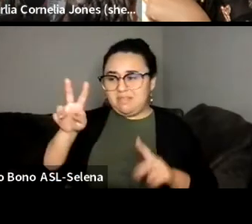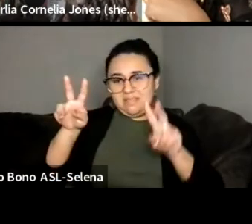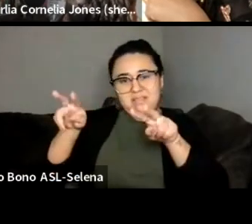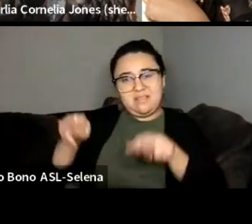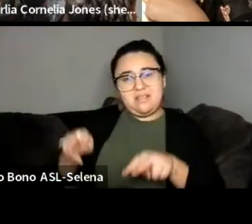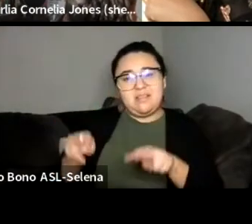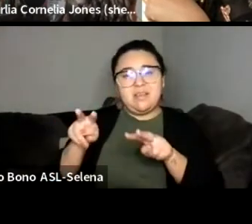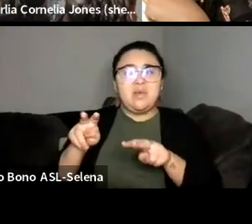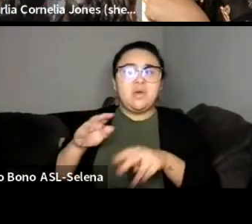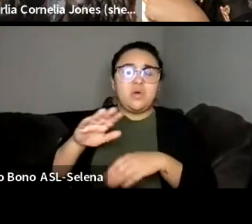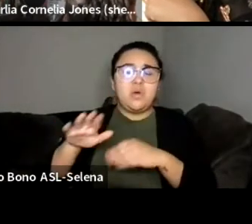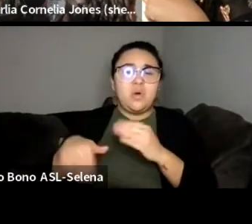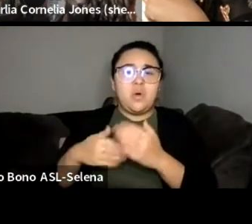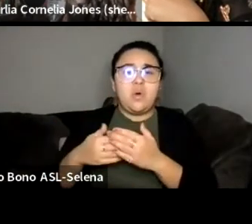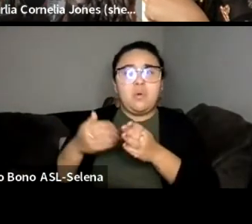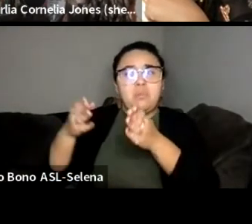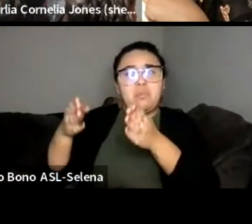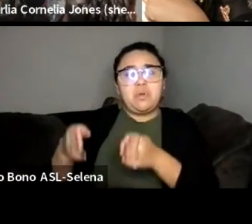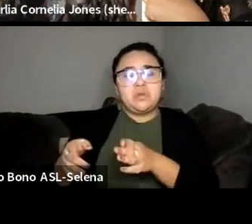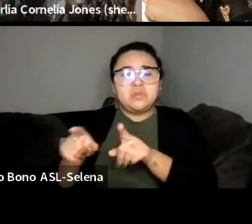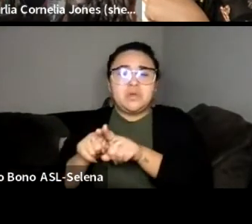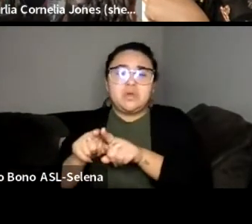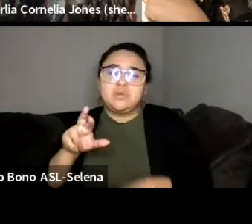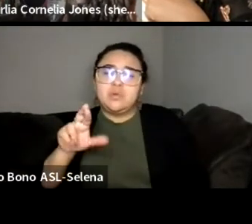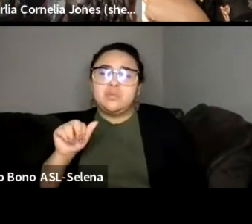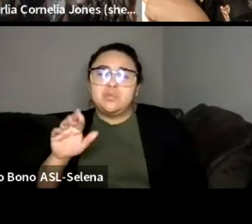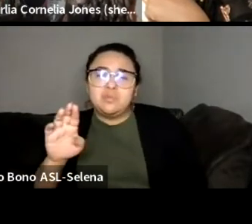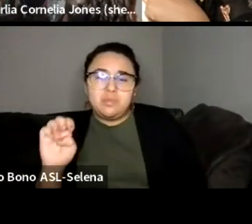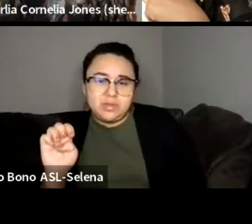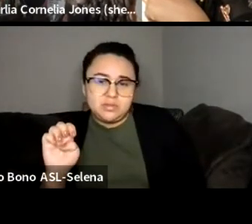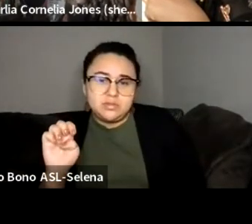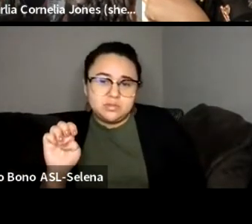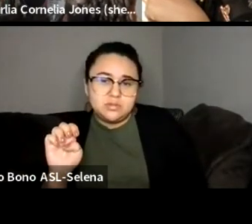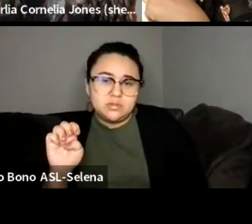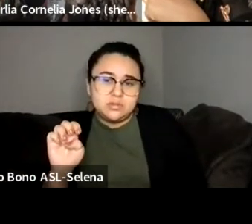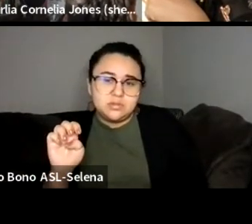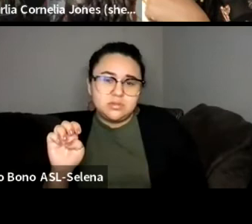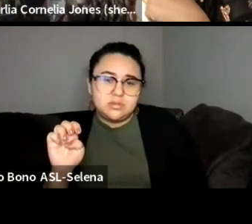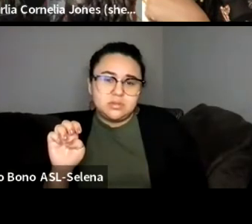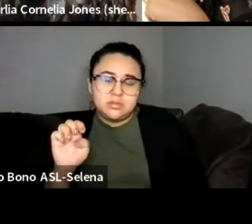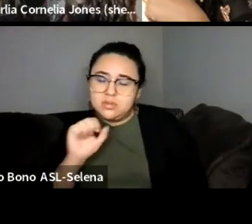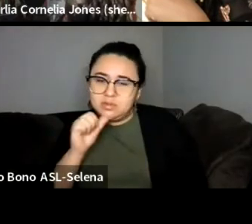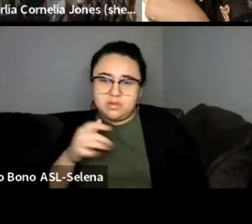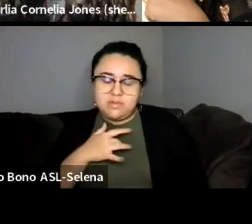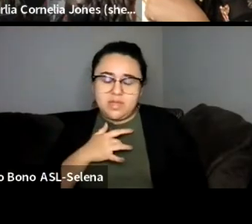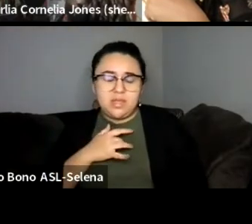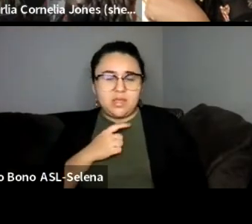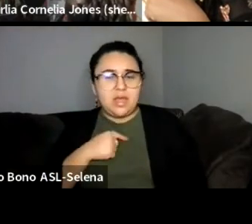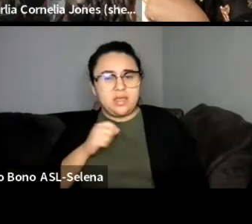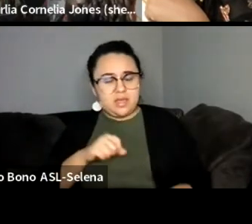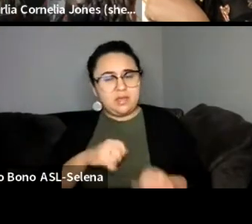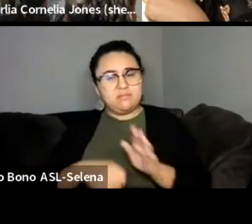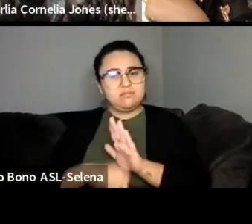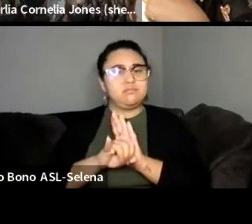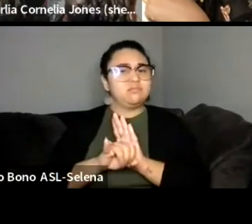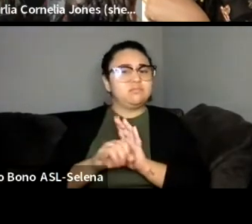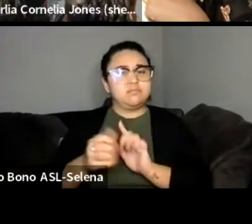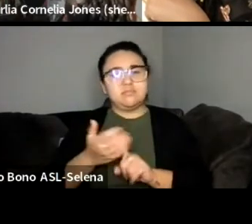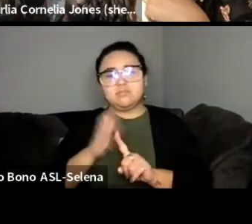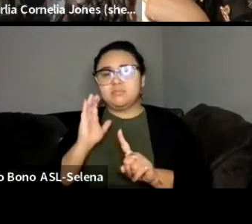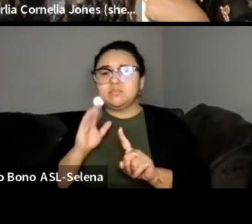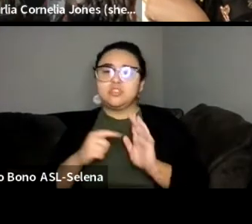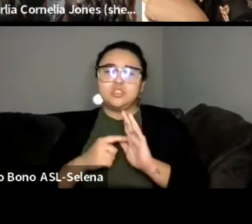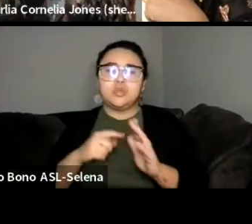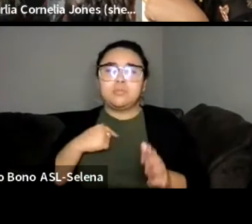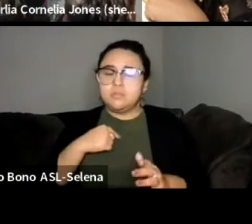is versus just a person. So not feeling my whole self in spaces like that, I never wanted anyone to